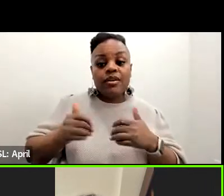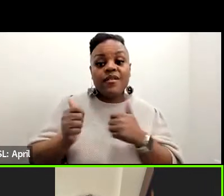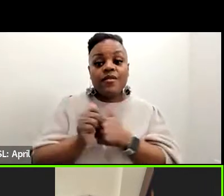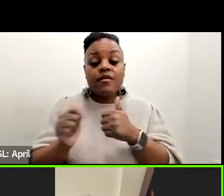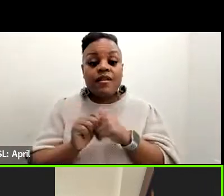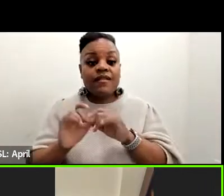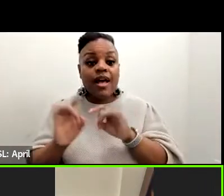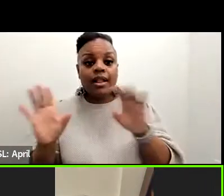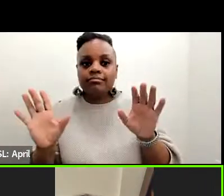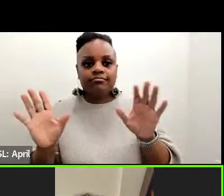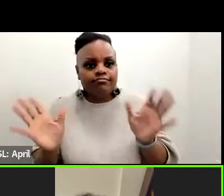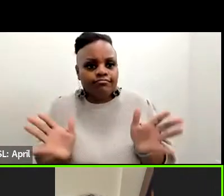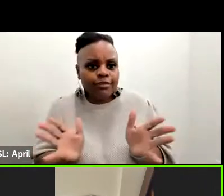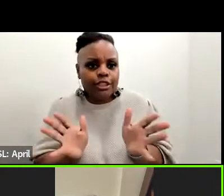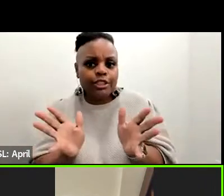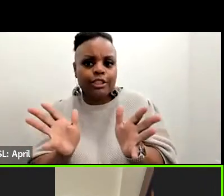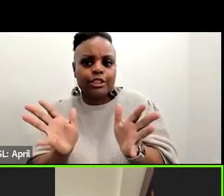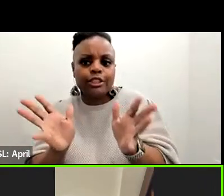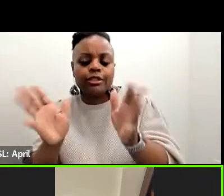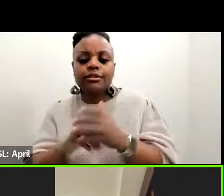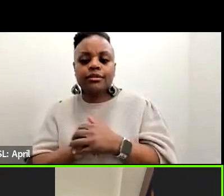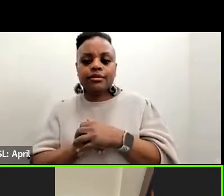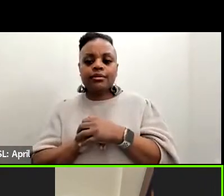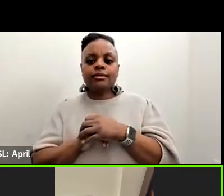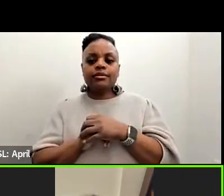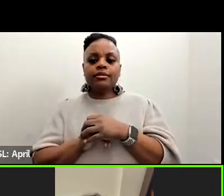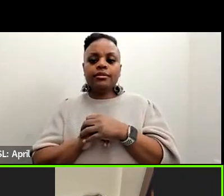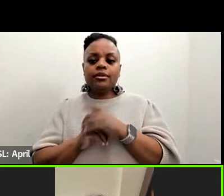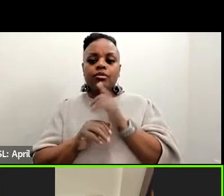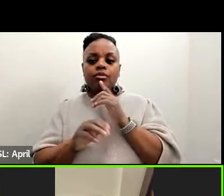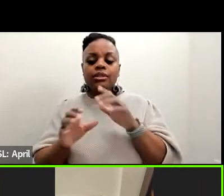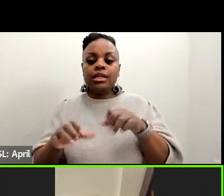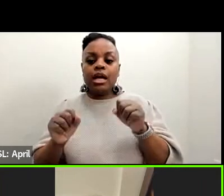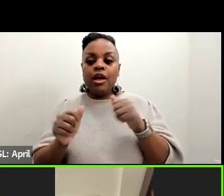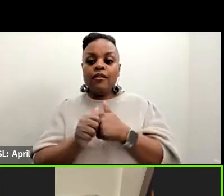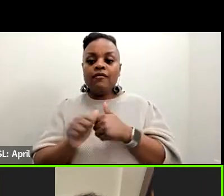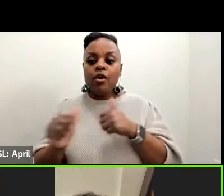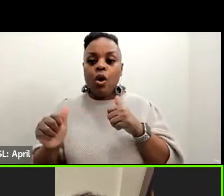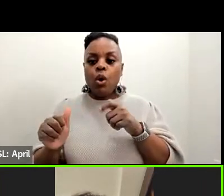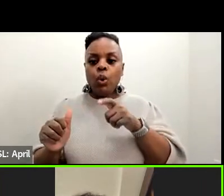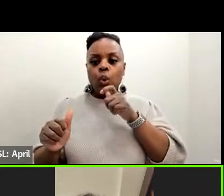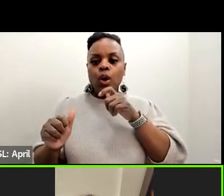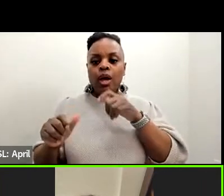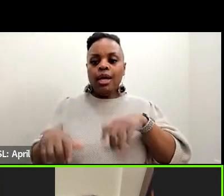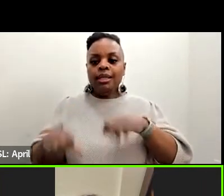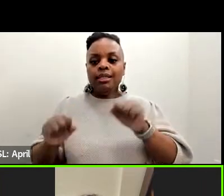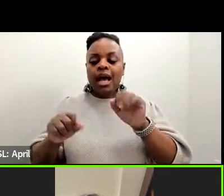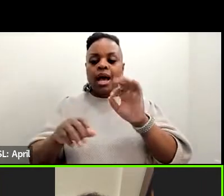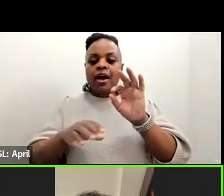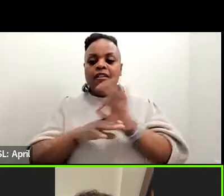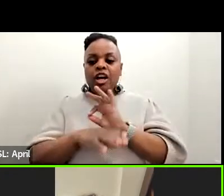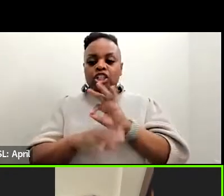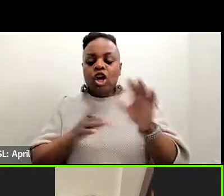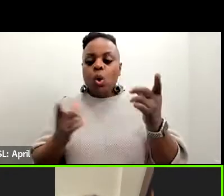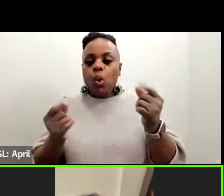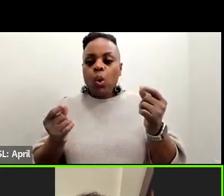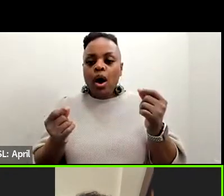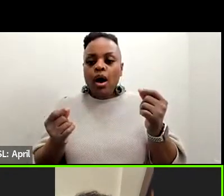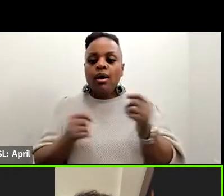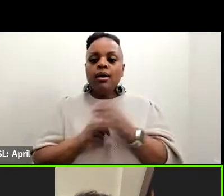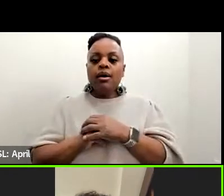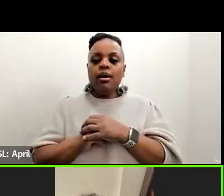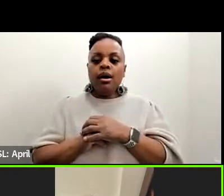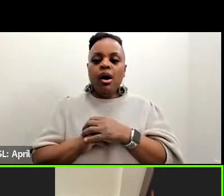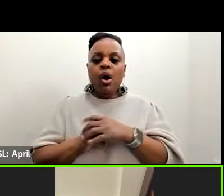radical and violent approach. This, of course, was not popular with some younger members who were the first to be dealing with this kind of